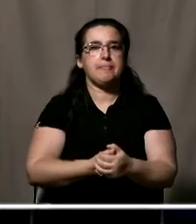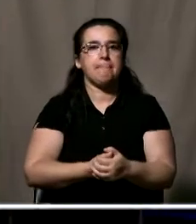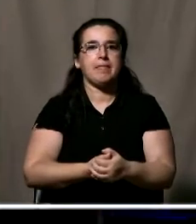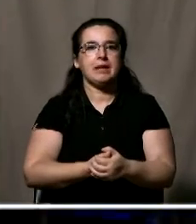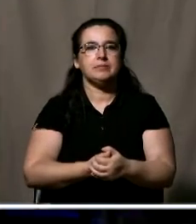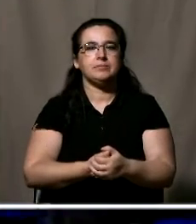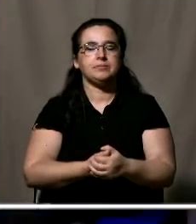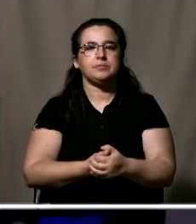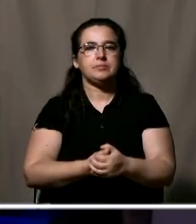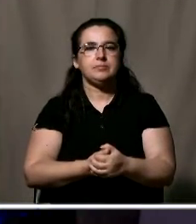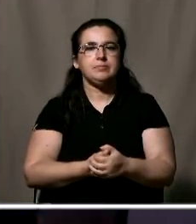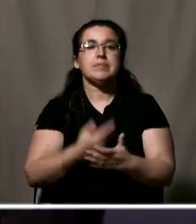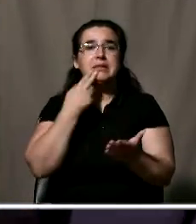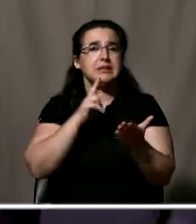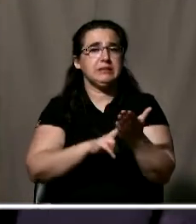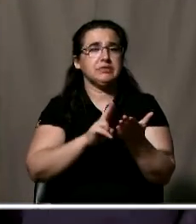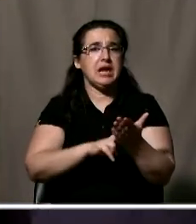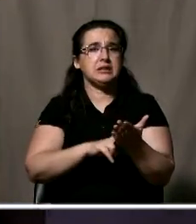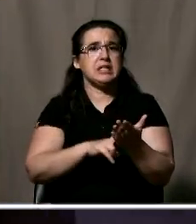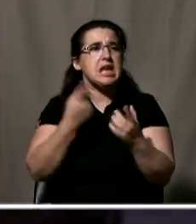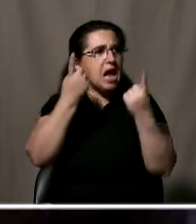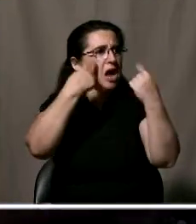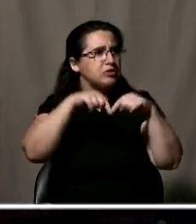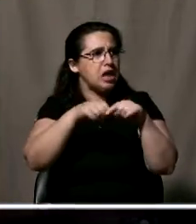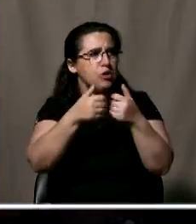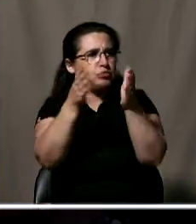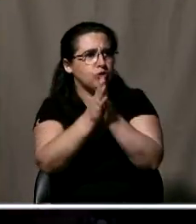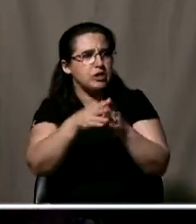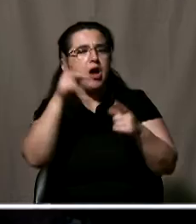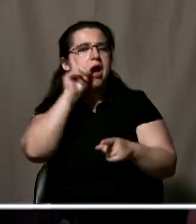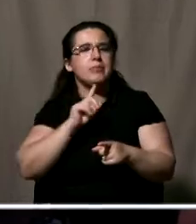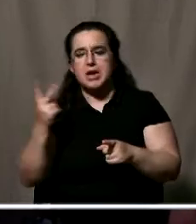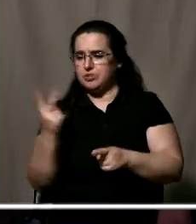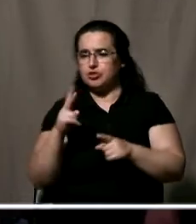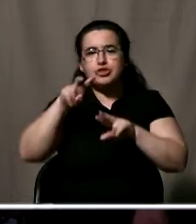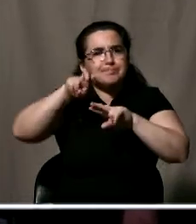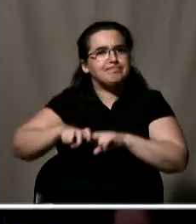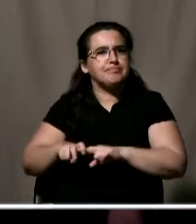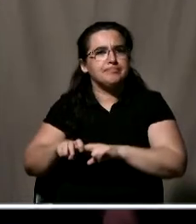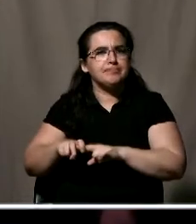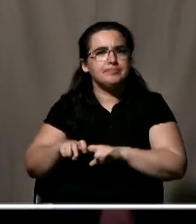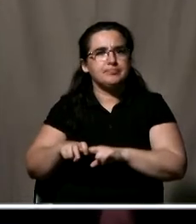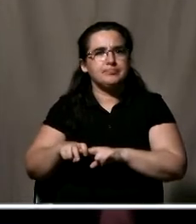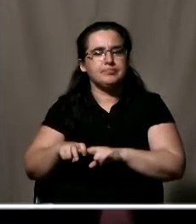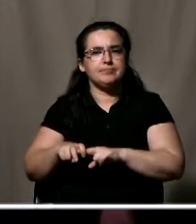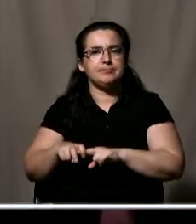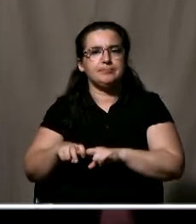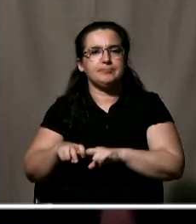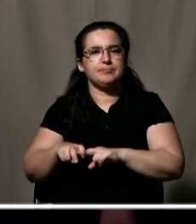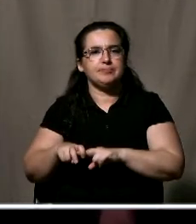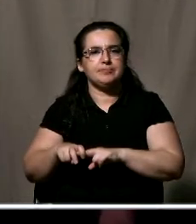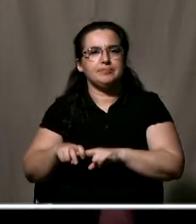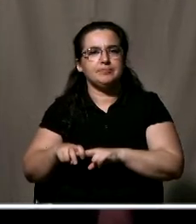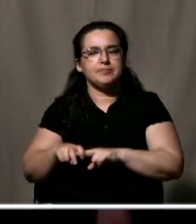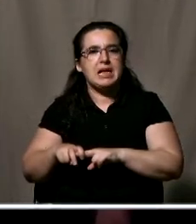the girl that he was living with. Na verdade, ele tinha assistido a toda a reunião com a mulher com quem ele vivia. He told me later, he said at the end of the meeting, he said